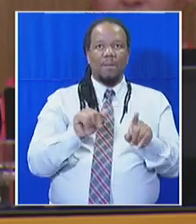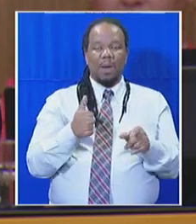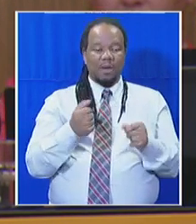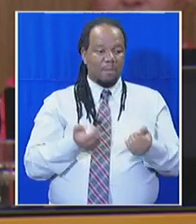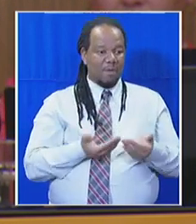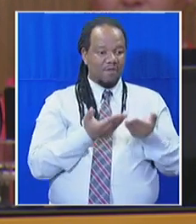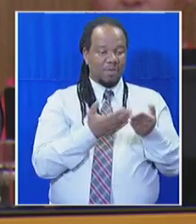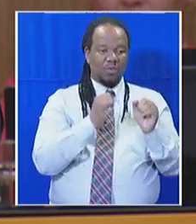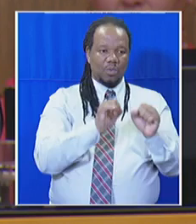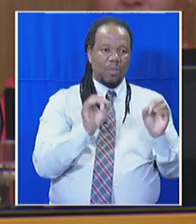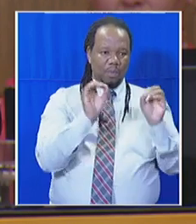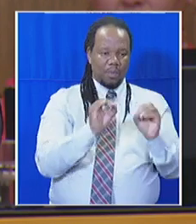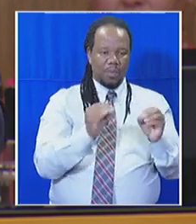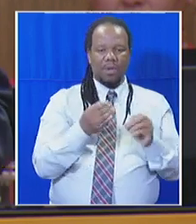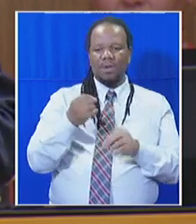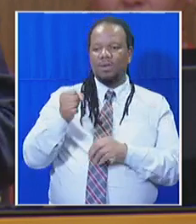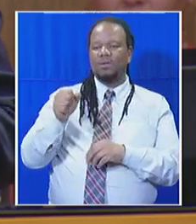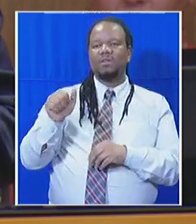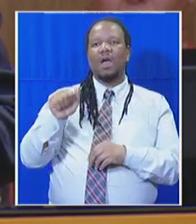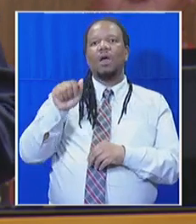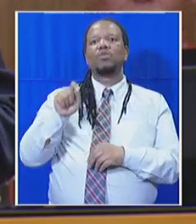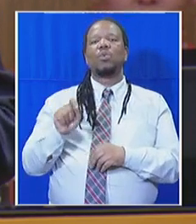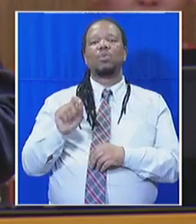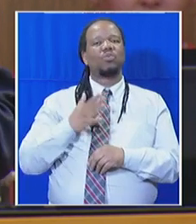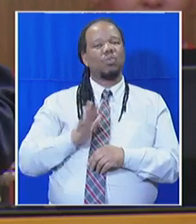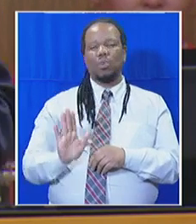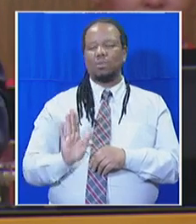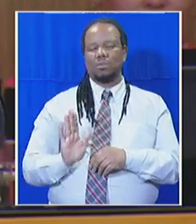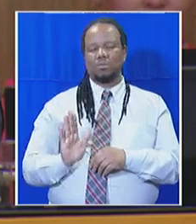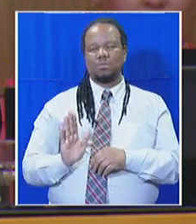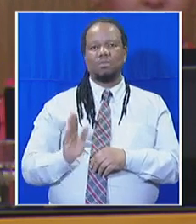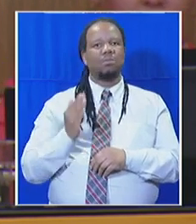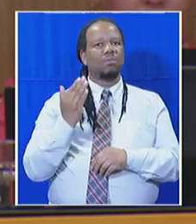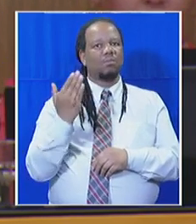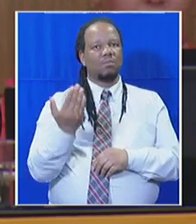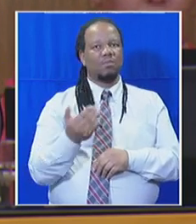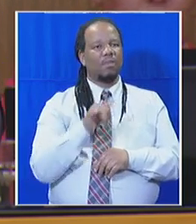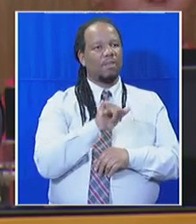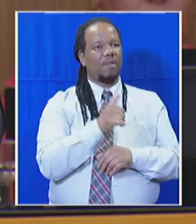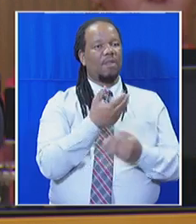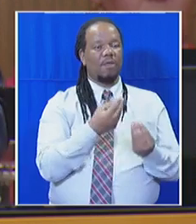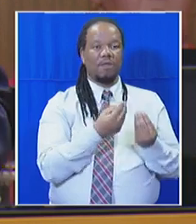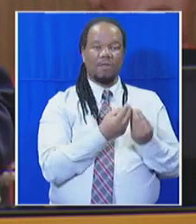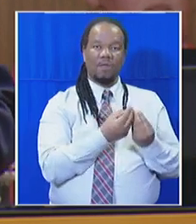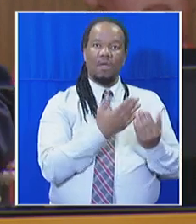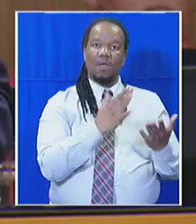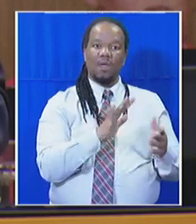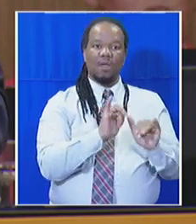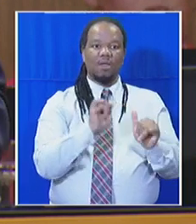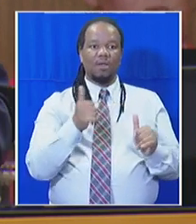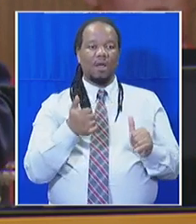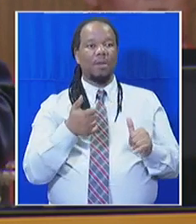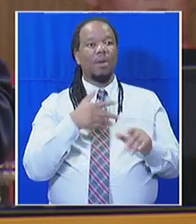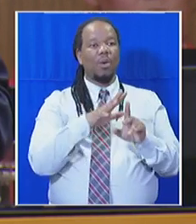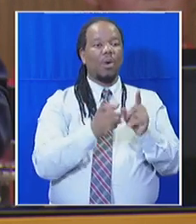contracts because SATU doesn't want them. Deputy Minister, there is a hostage drama playing itself out in our school